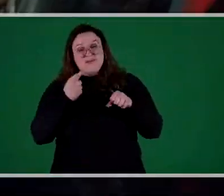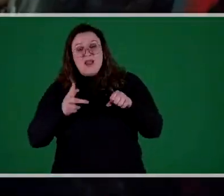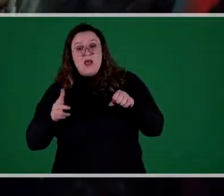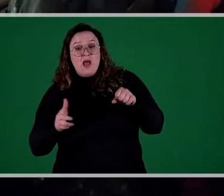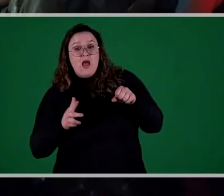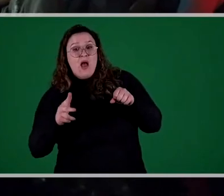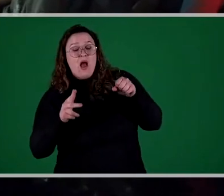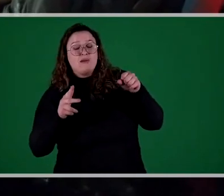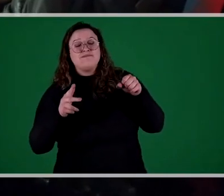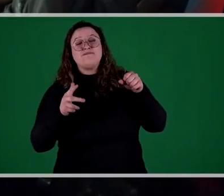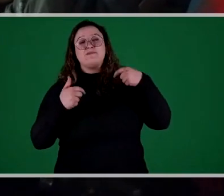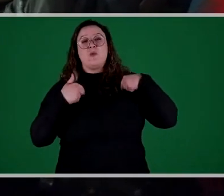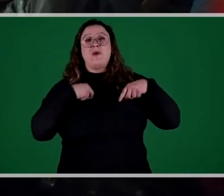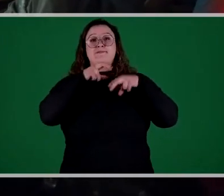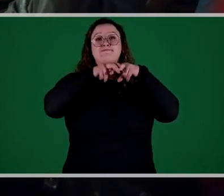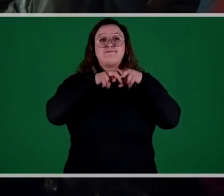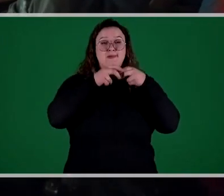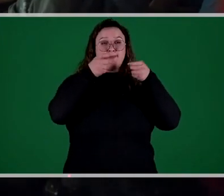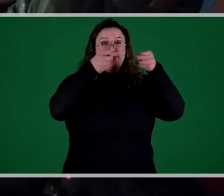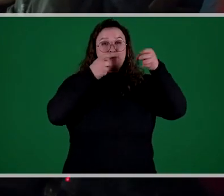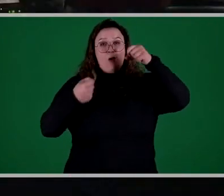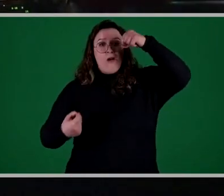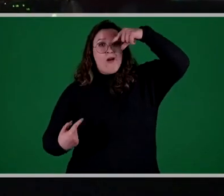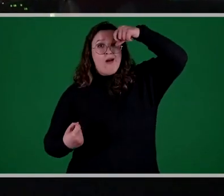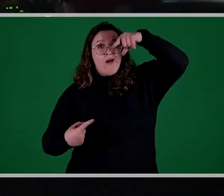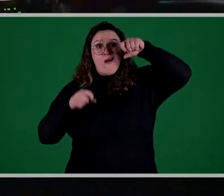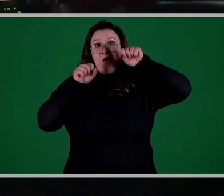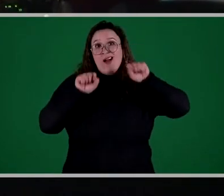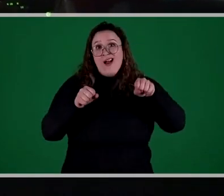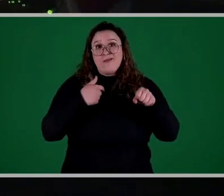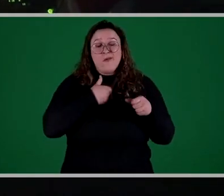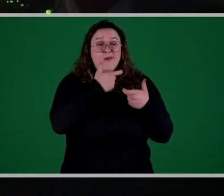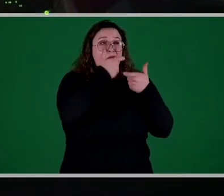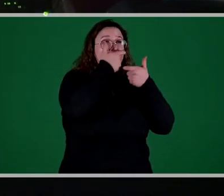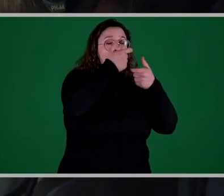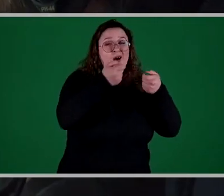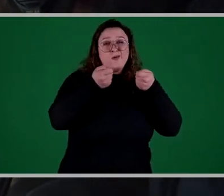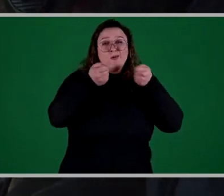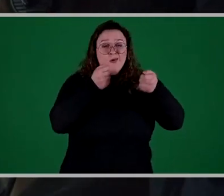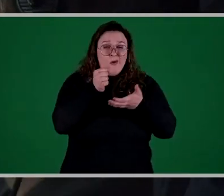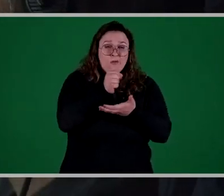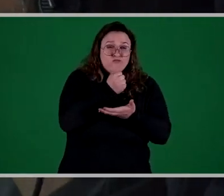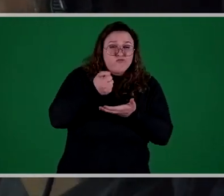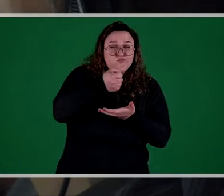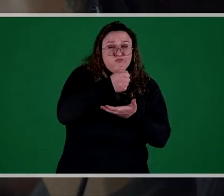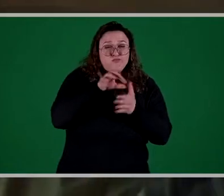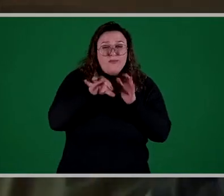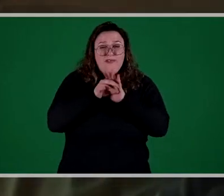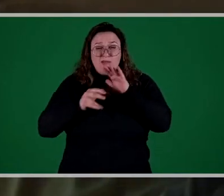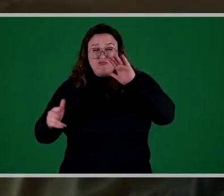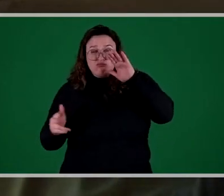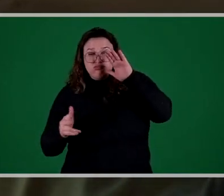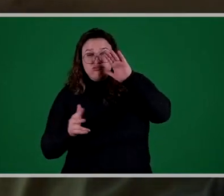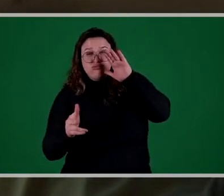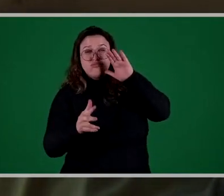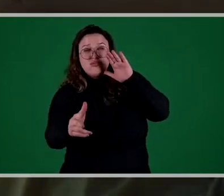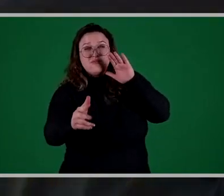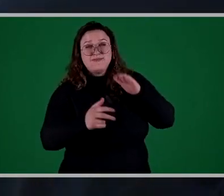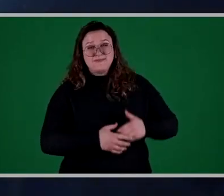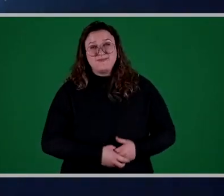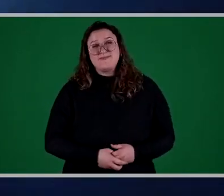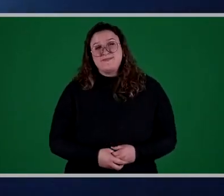runs up to all the monitors and controls in the control room. So we can sit up on the boat while the pilots fly the ROV through the deep